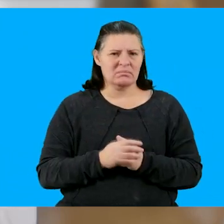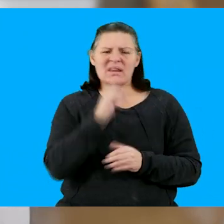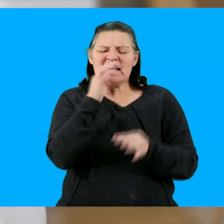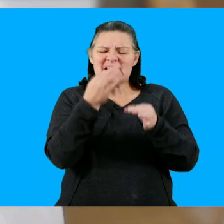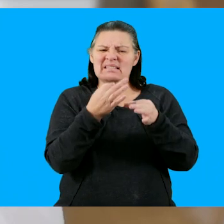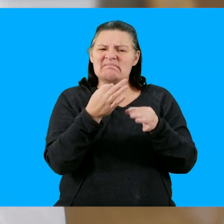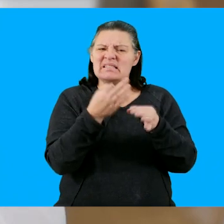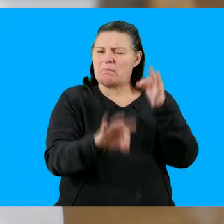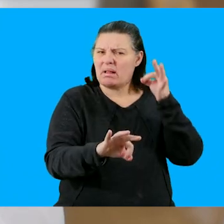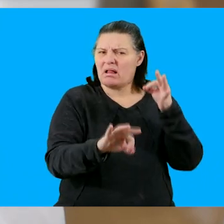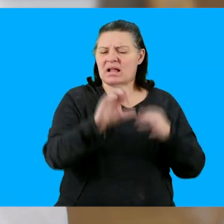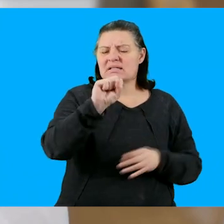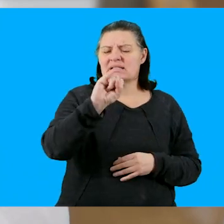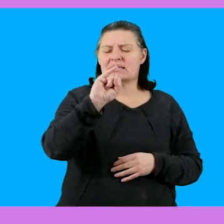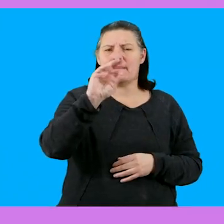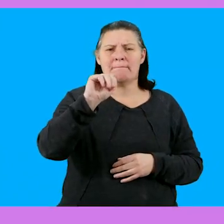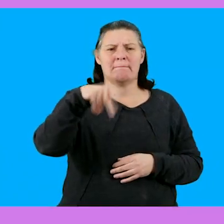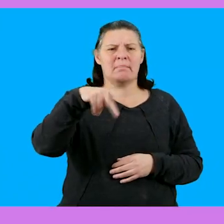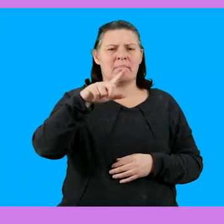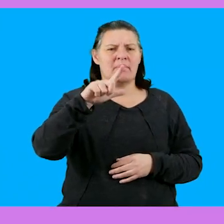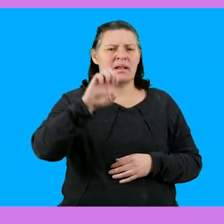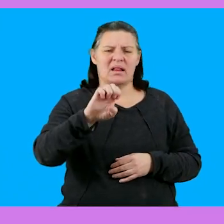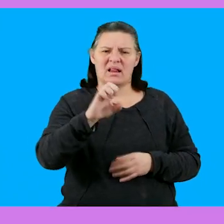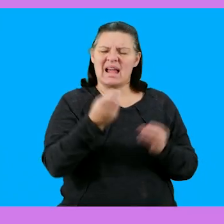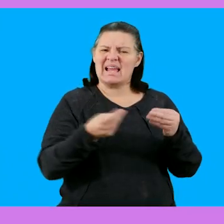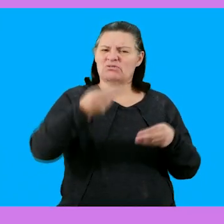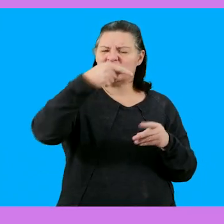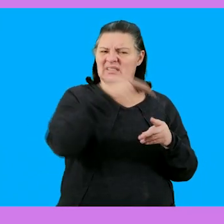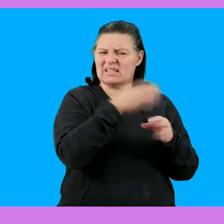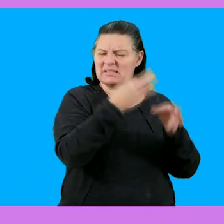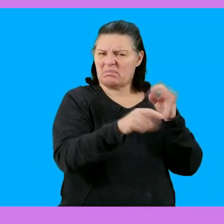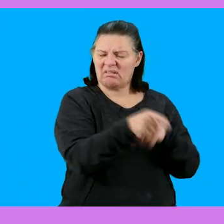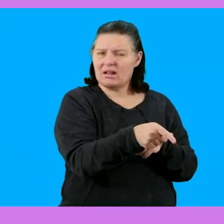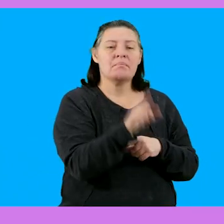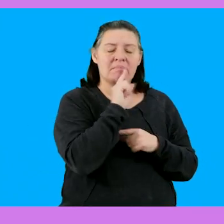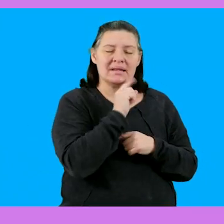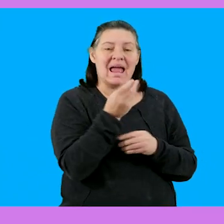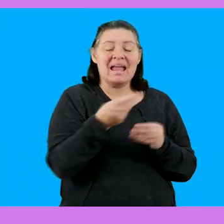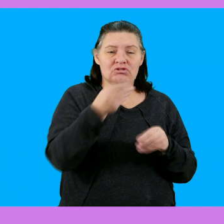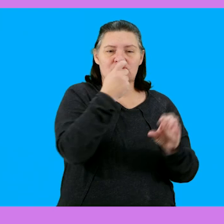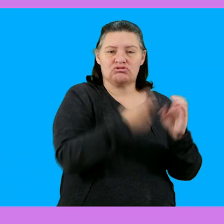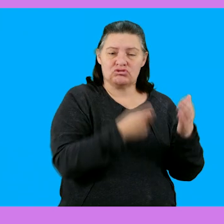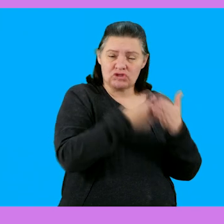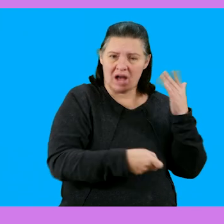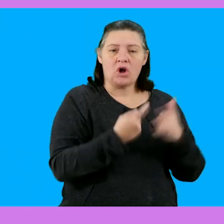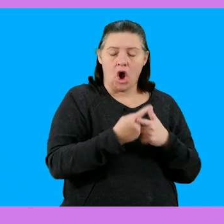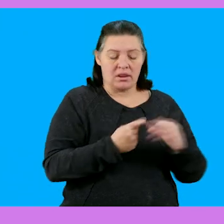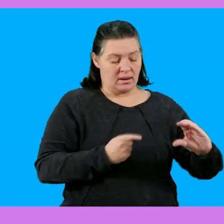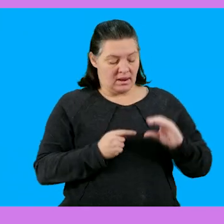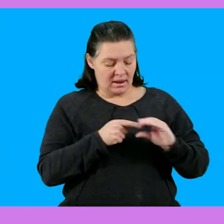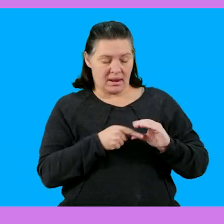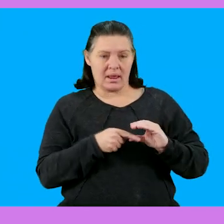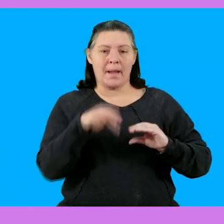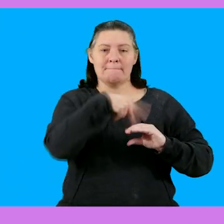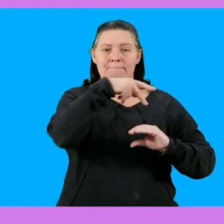exactly what simple interest is. I've indicated here that simple interest is interest charged only on the original